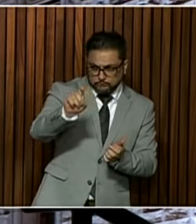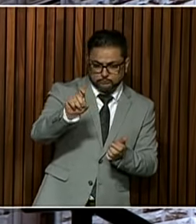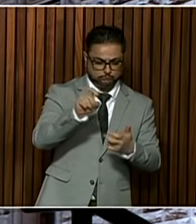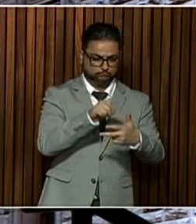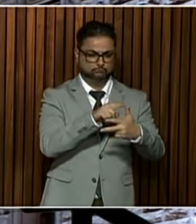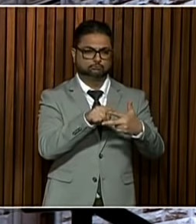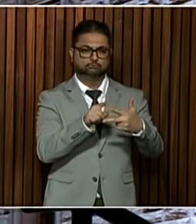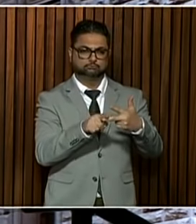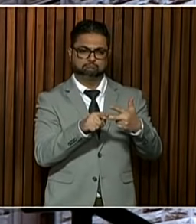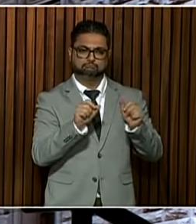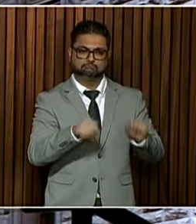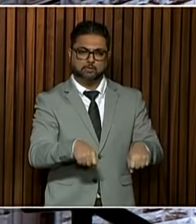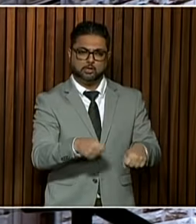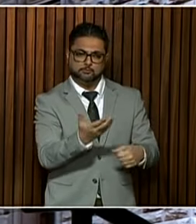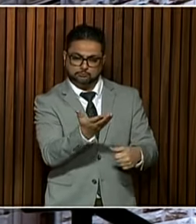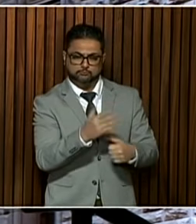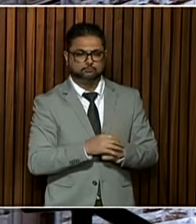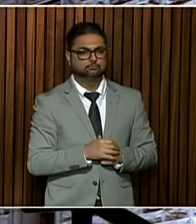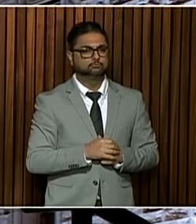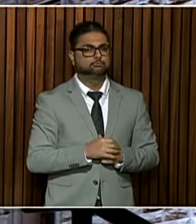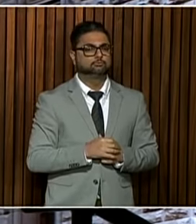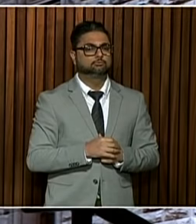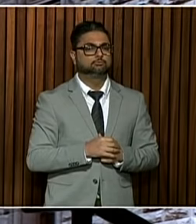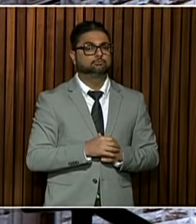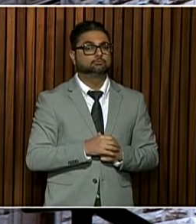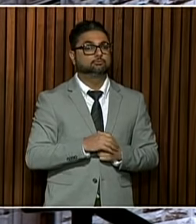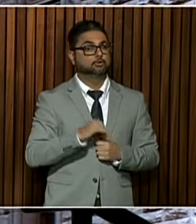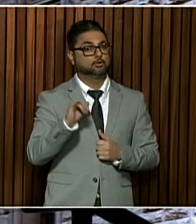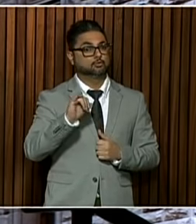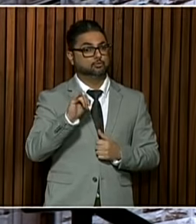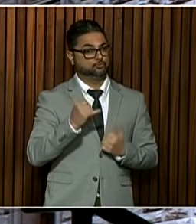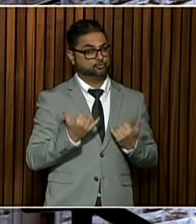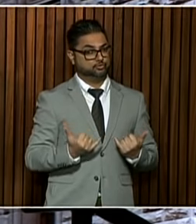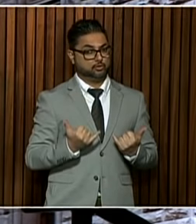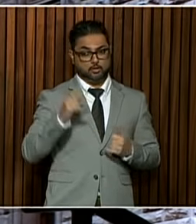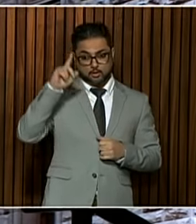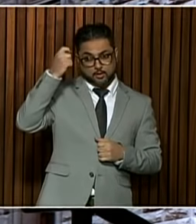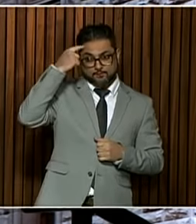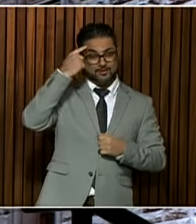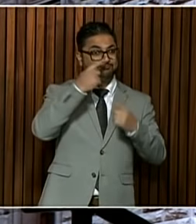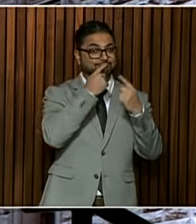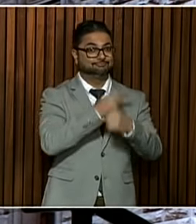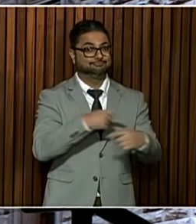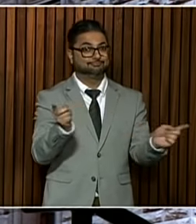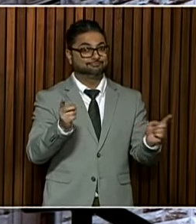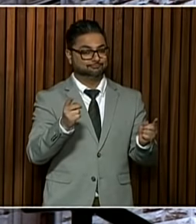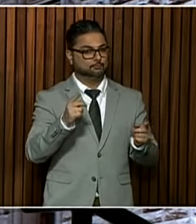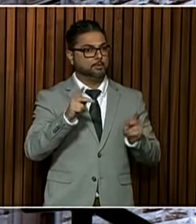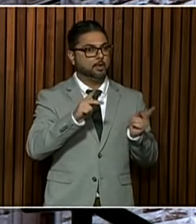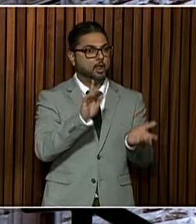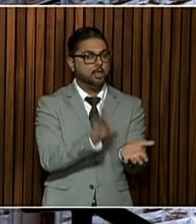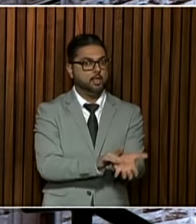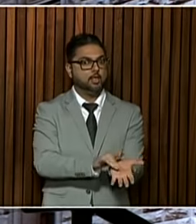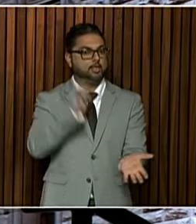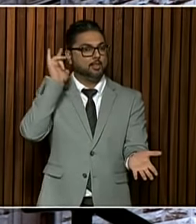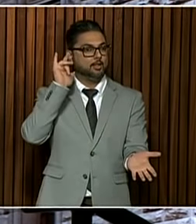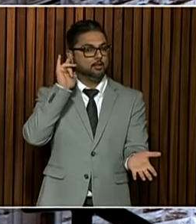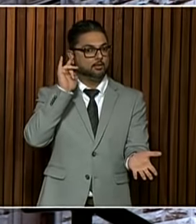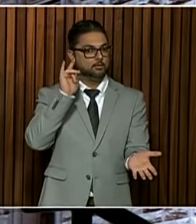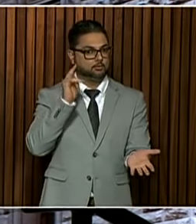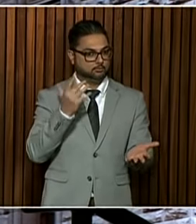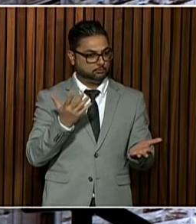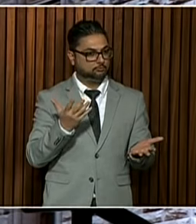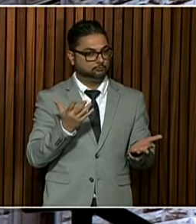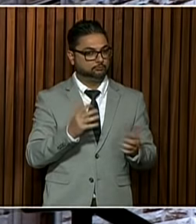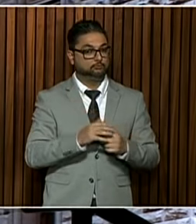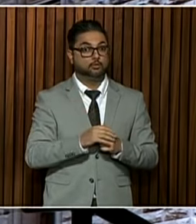various issues around supply chain, gouging, and monitoring the ordering and supplies and materials. This is a very critical thing as we